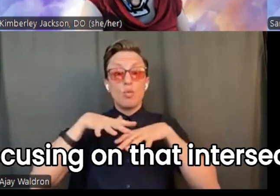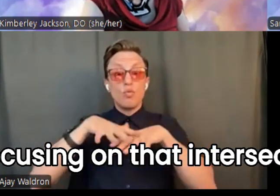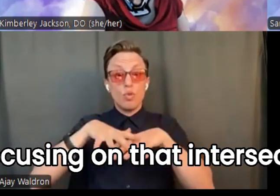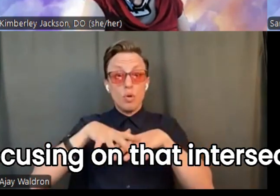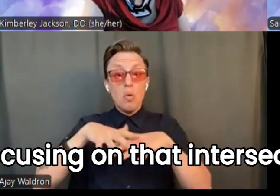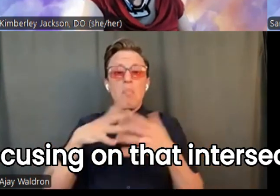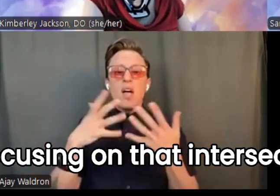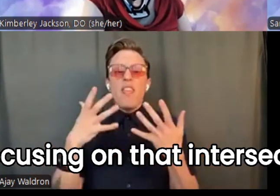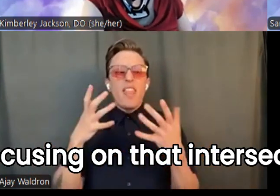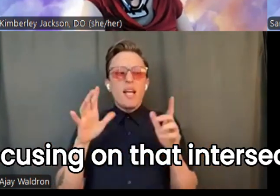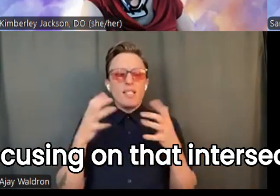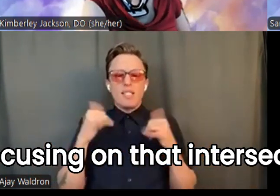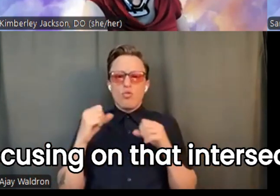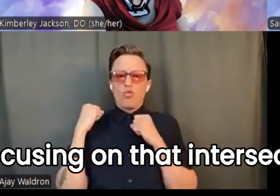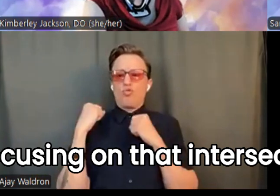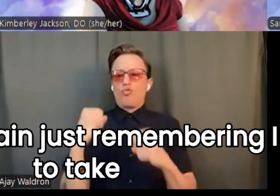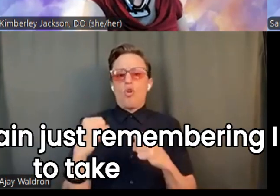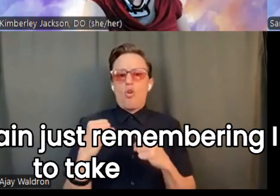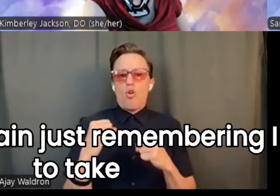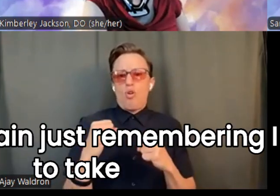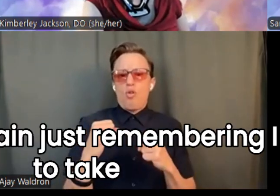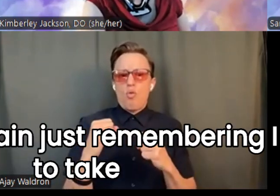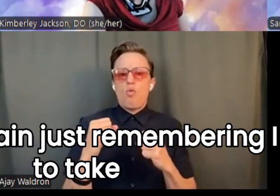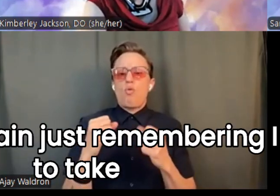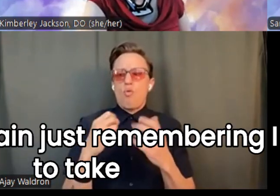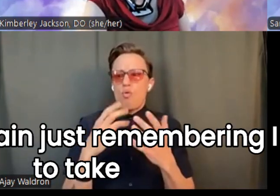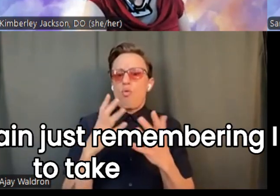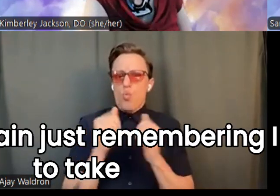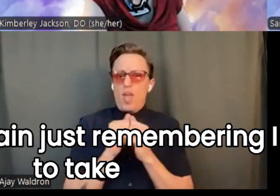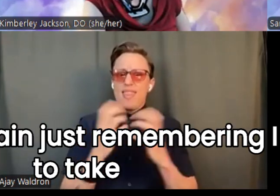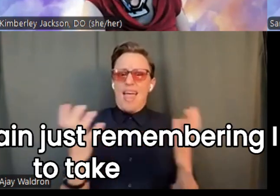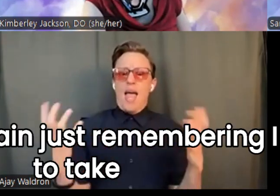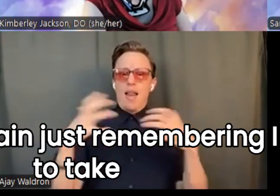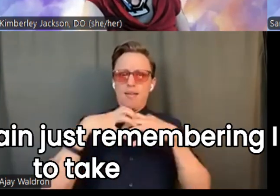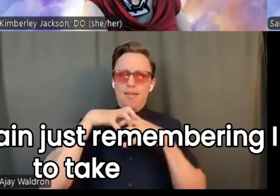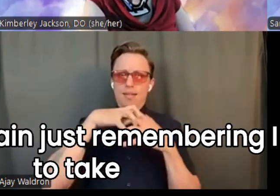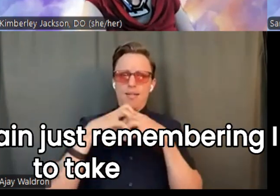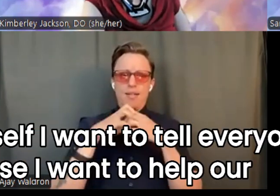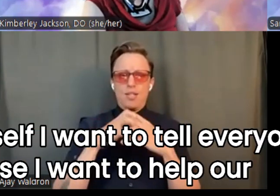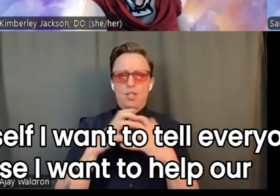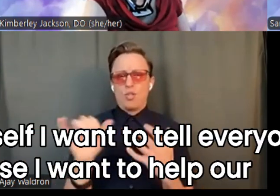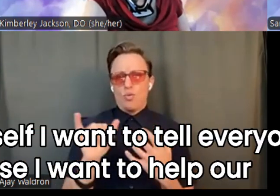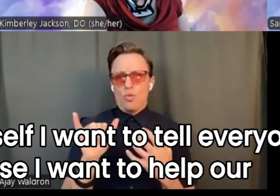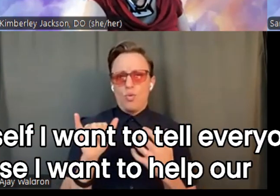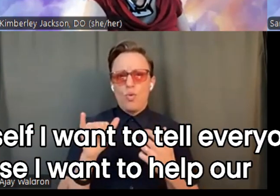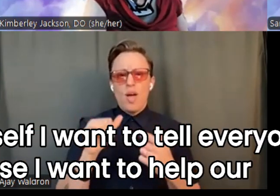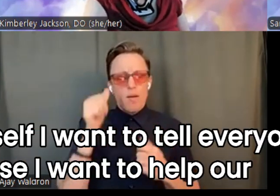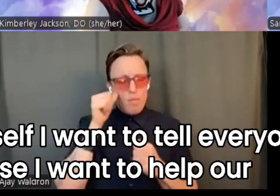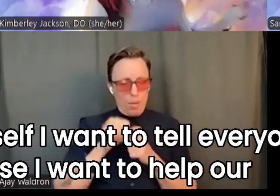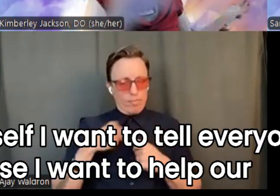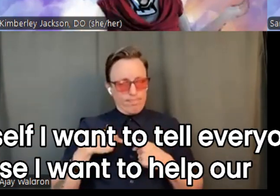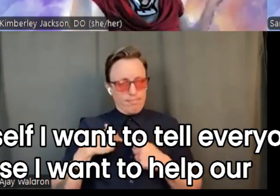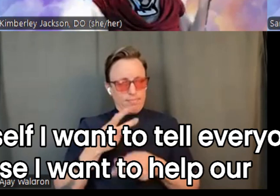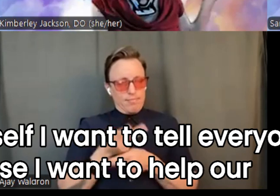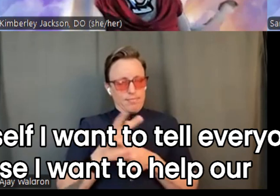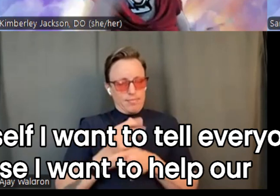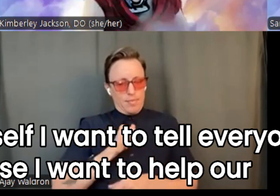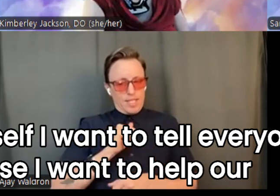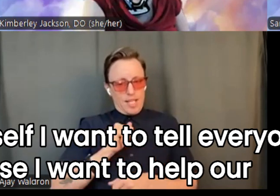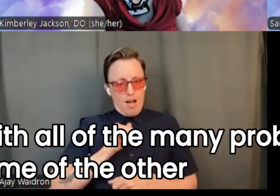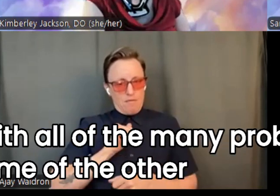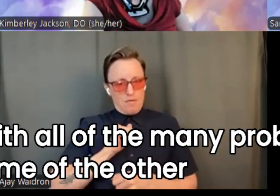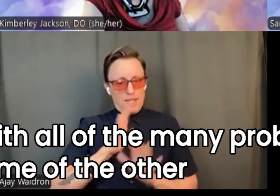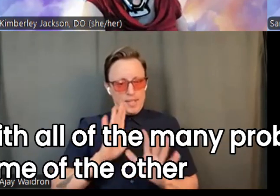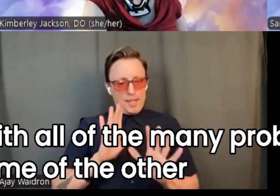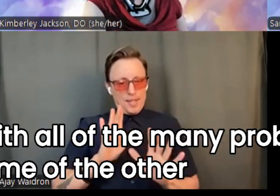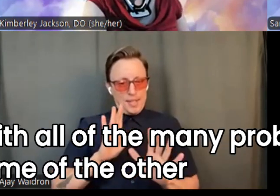powerful as focusing on that intersection as well. And again, just remembering I need to take care of myself. I want to tell everyone because I want to